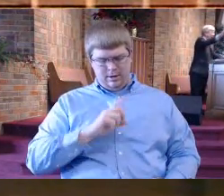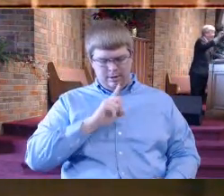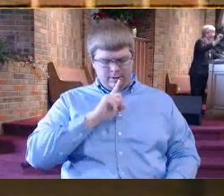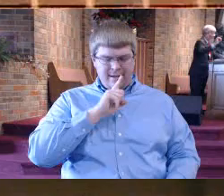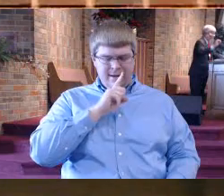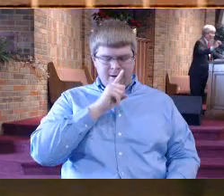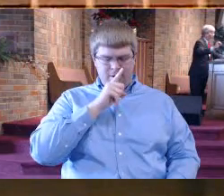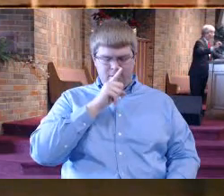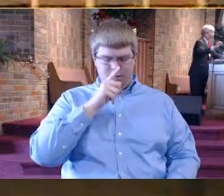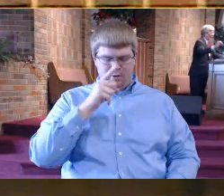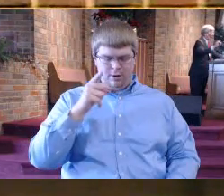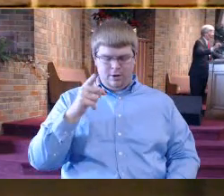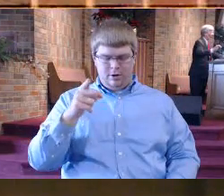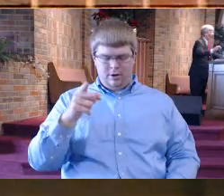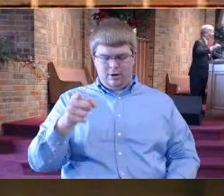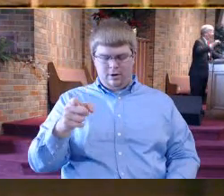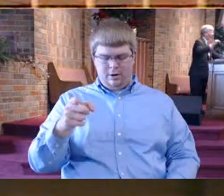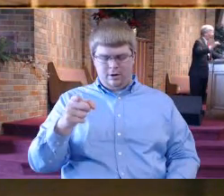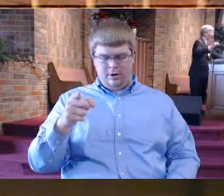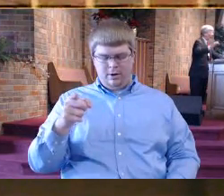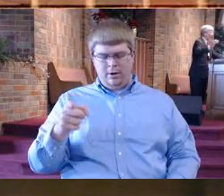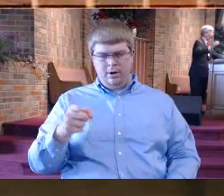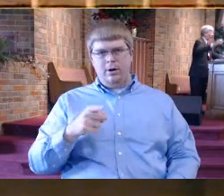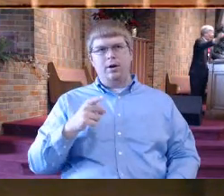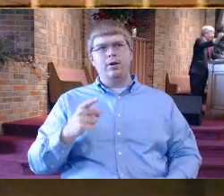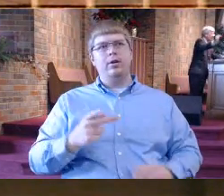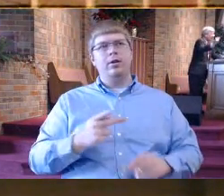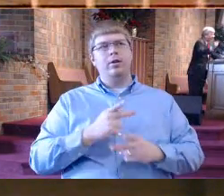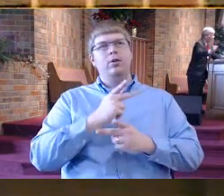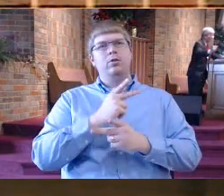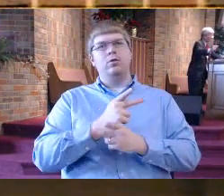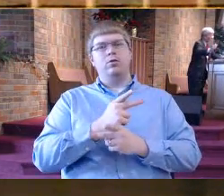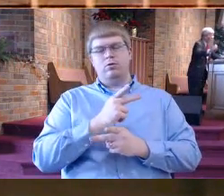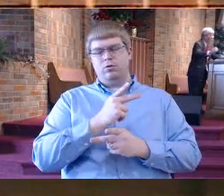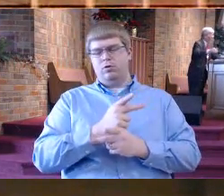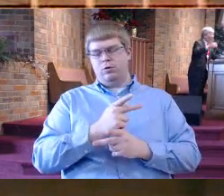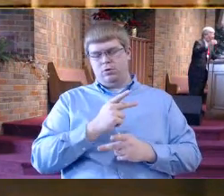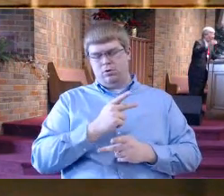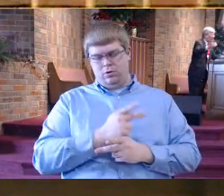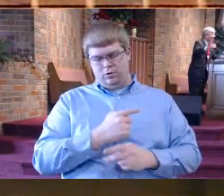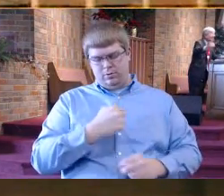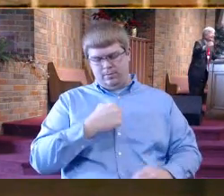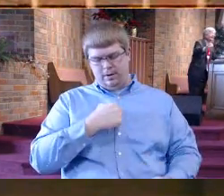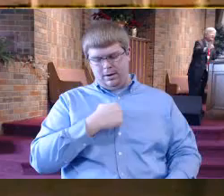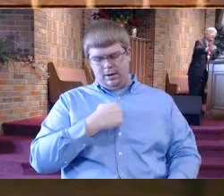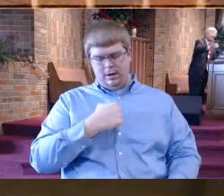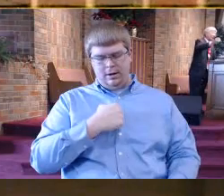precious thou art.